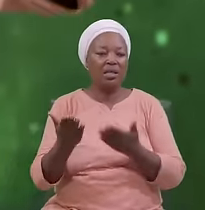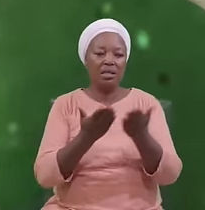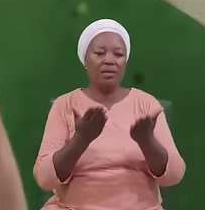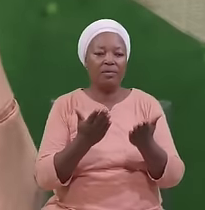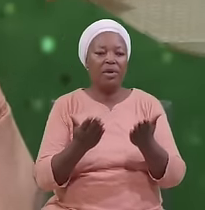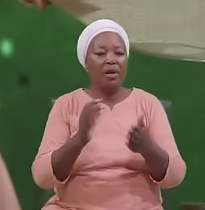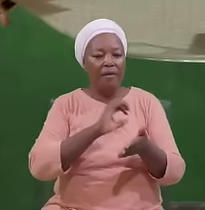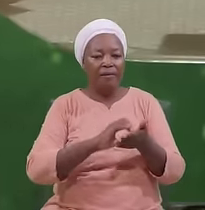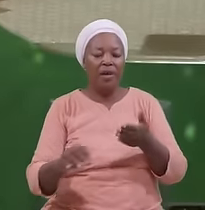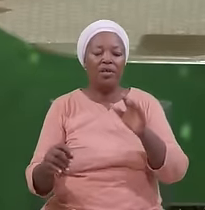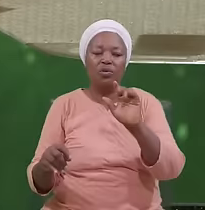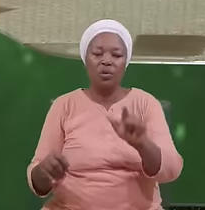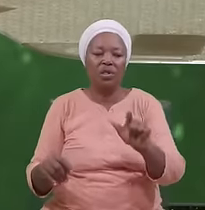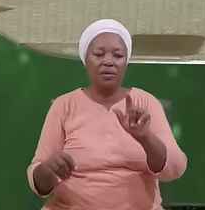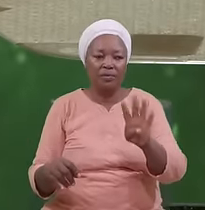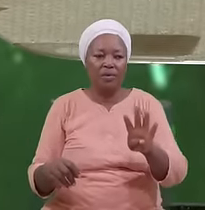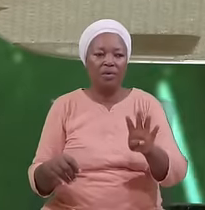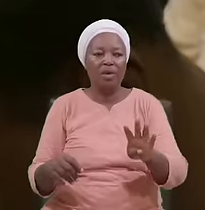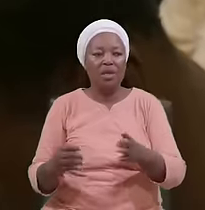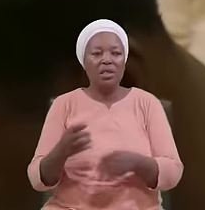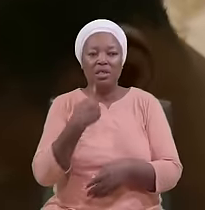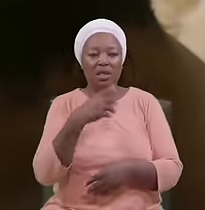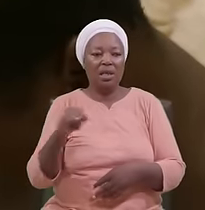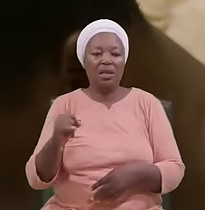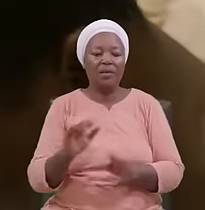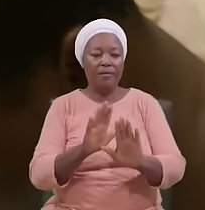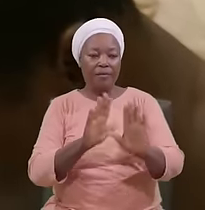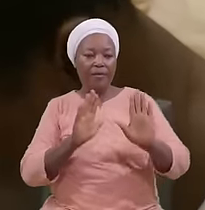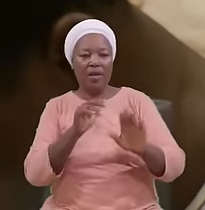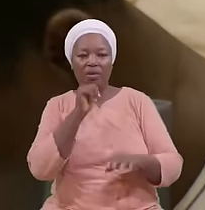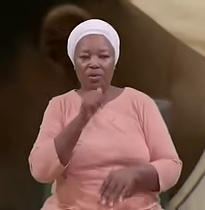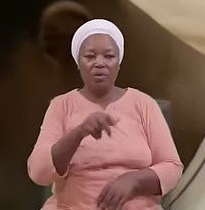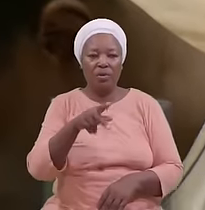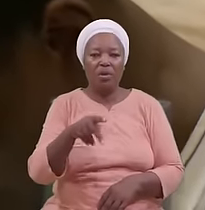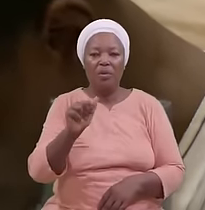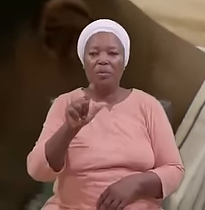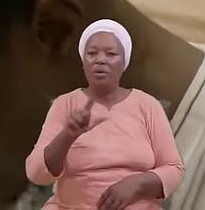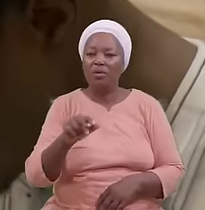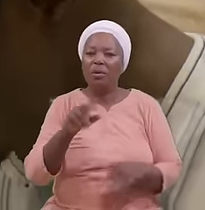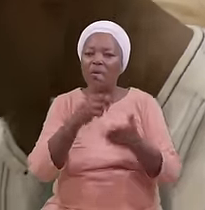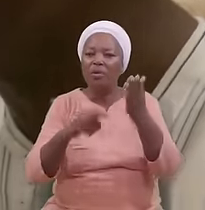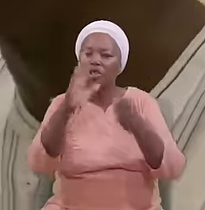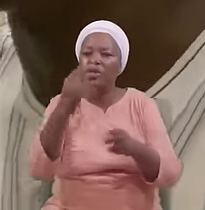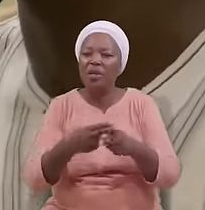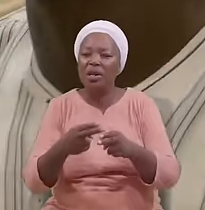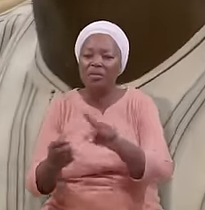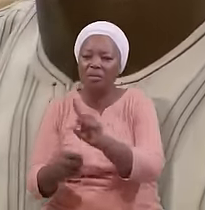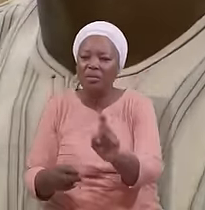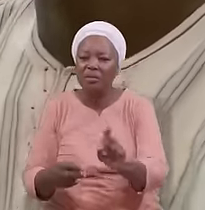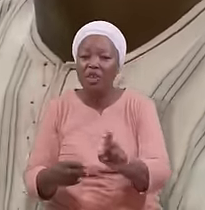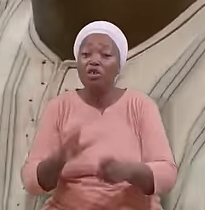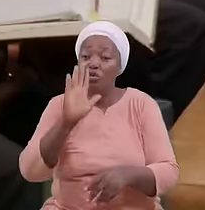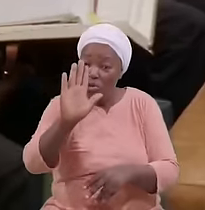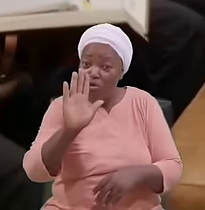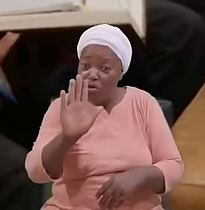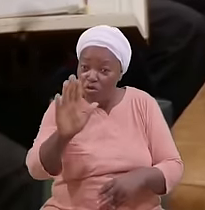24. In verse 24, saying, fear not, Paul. What's your name? I mean, your own